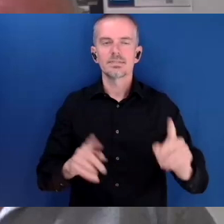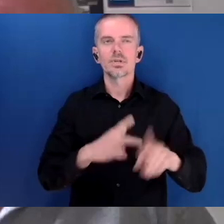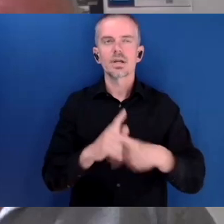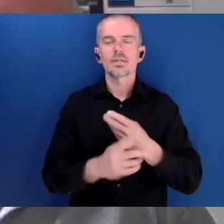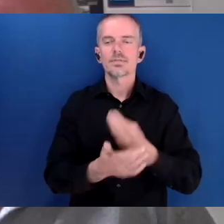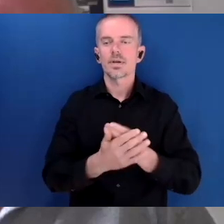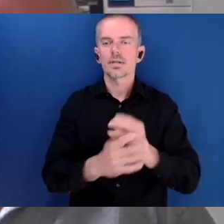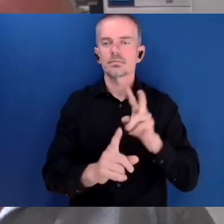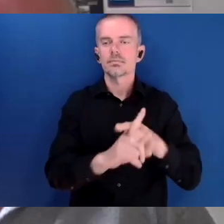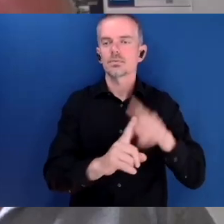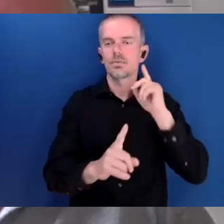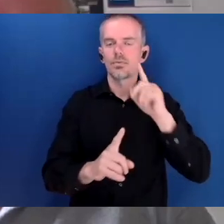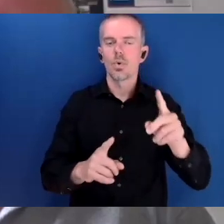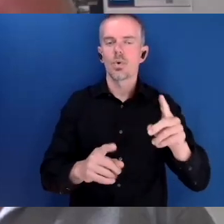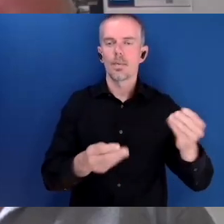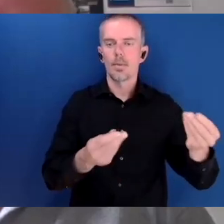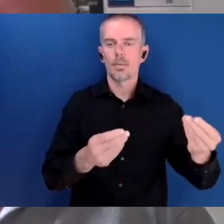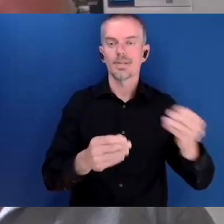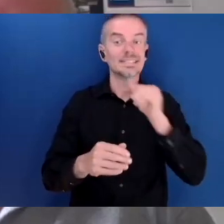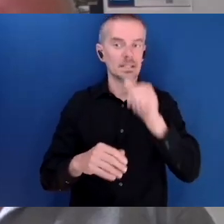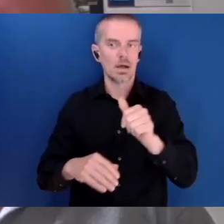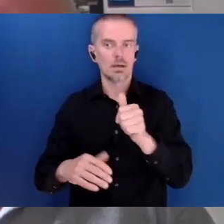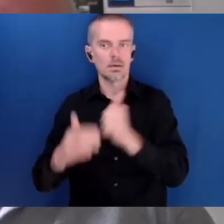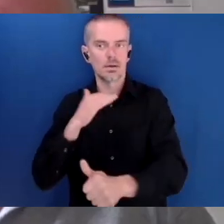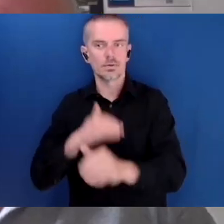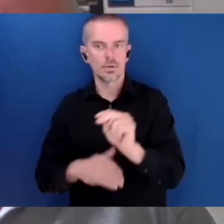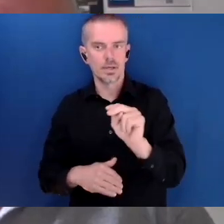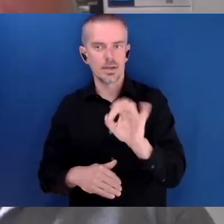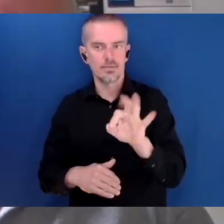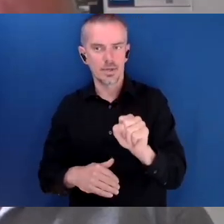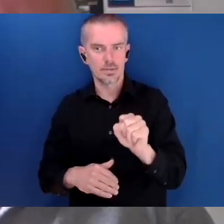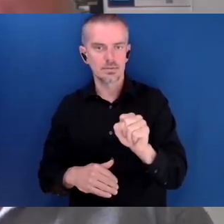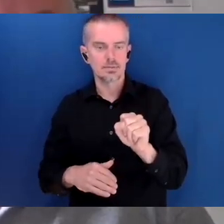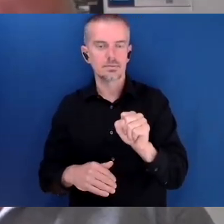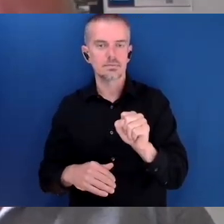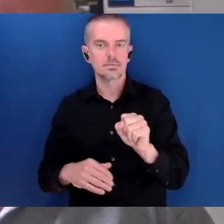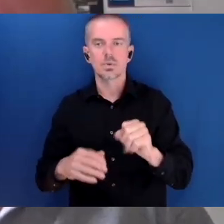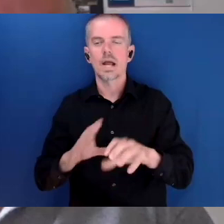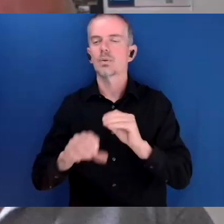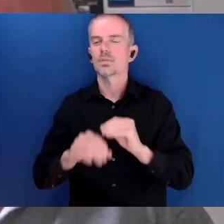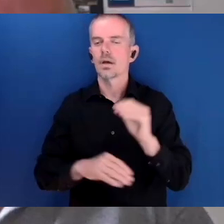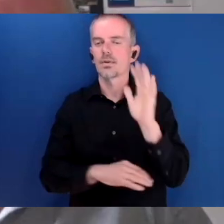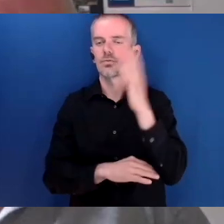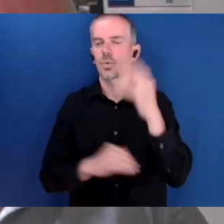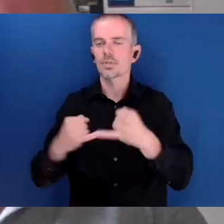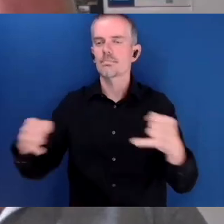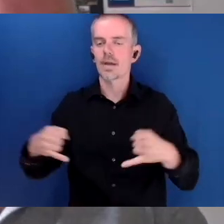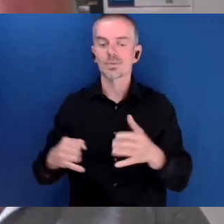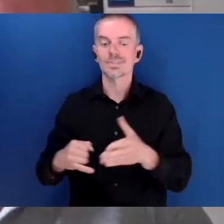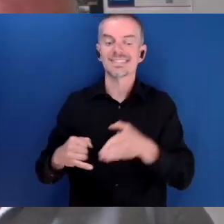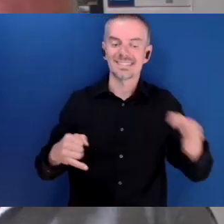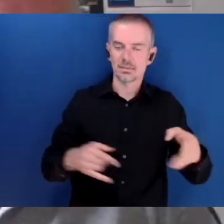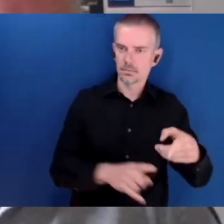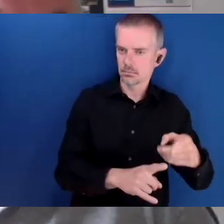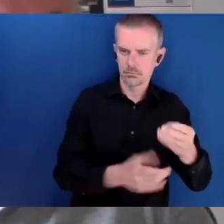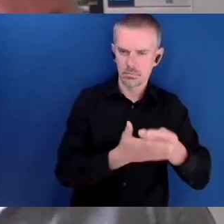to property off NFS lands or outside of Forest Service boundaries, wondering what those sort of funding streams and opportunities